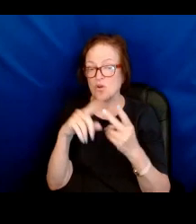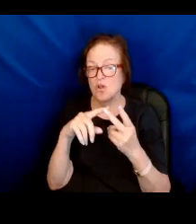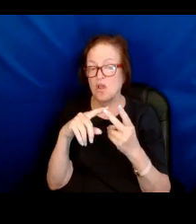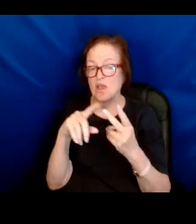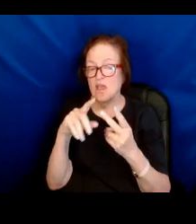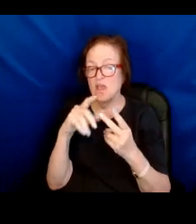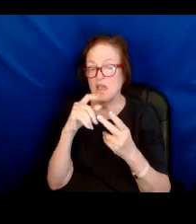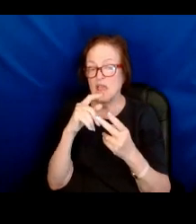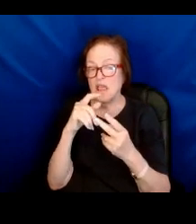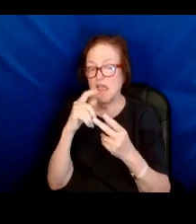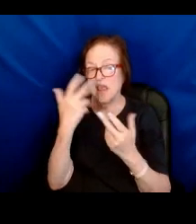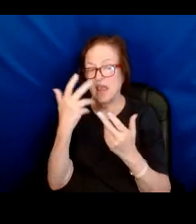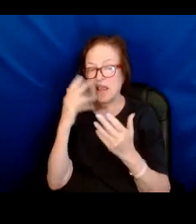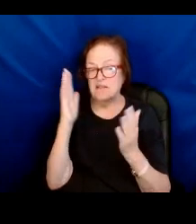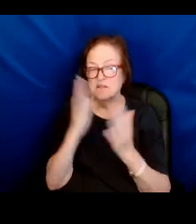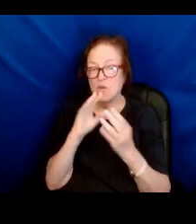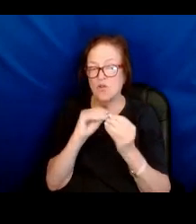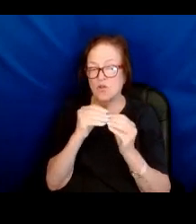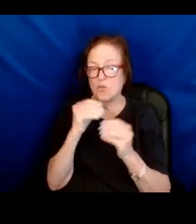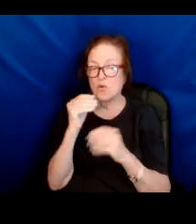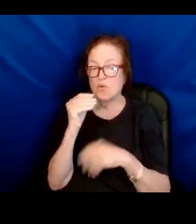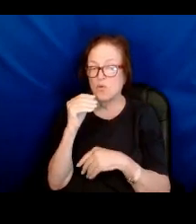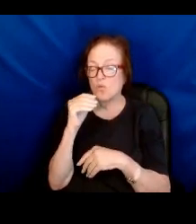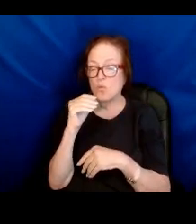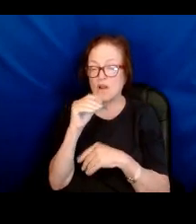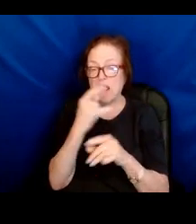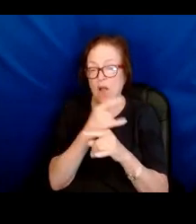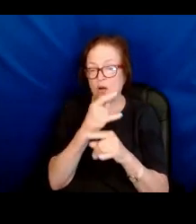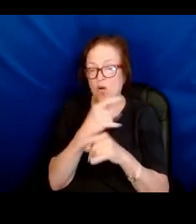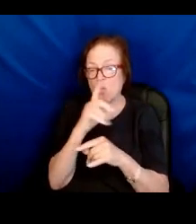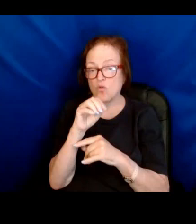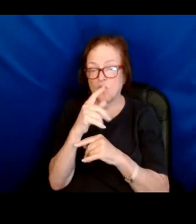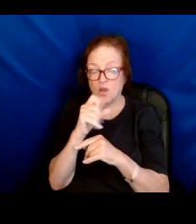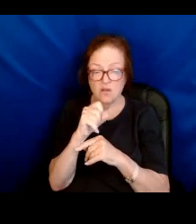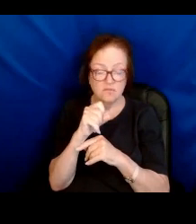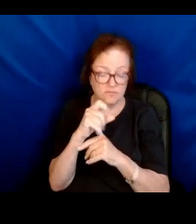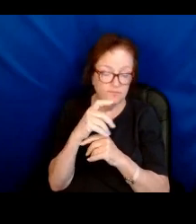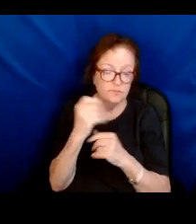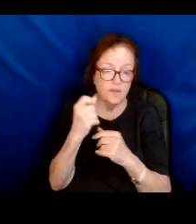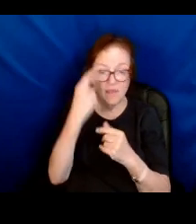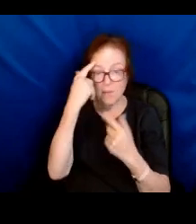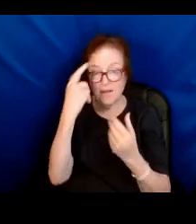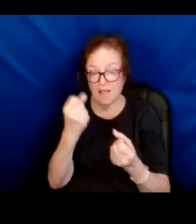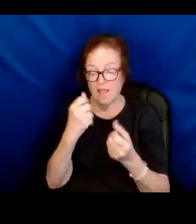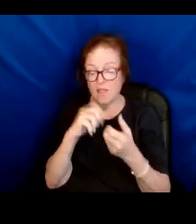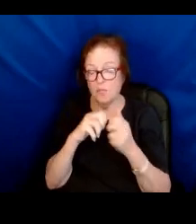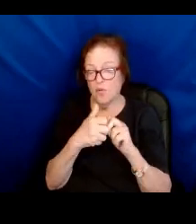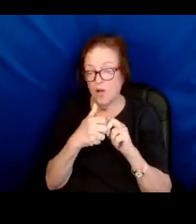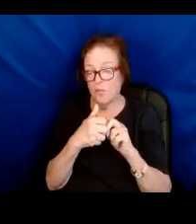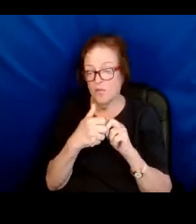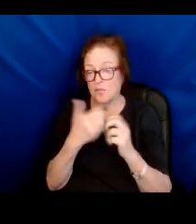disorder. And we think a lot of those had a co-occurring mental health and substance use disorder.